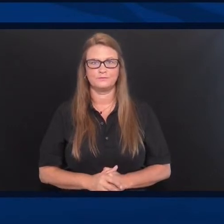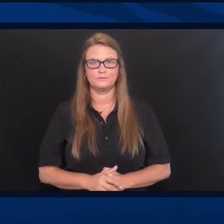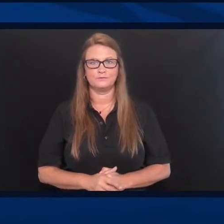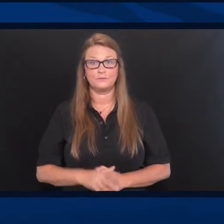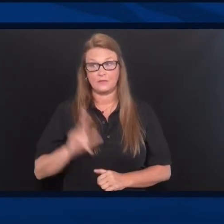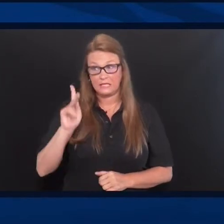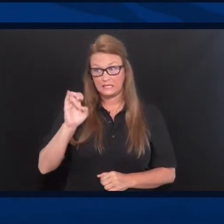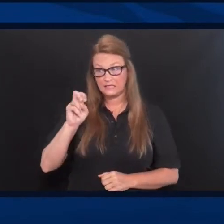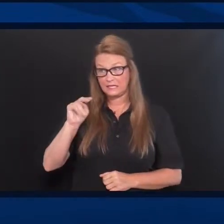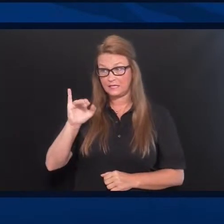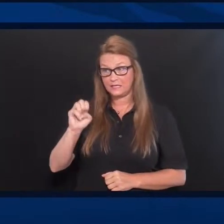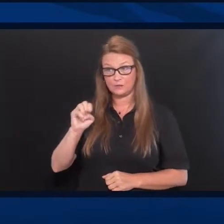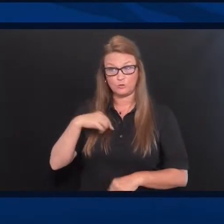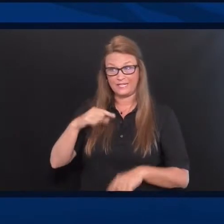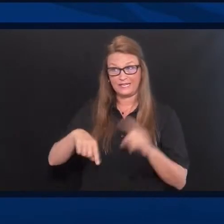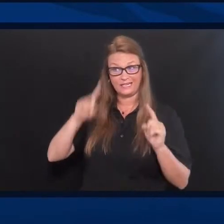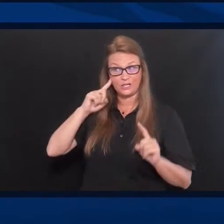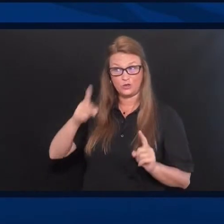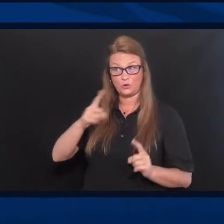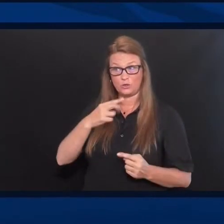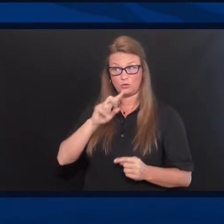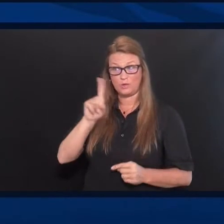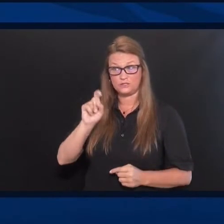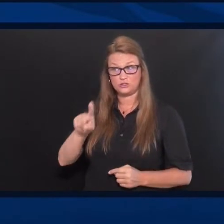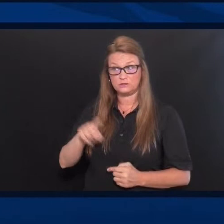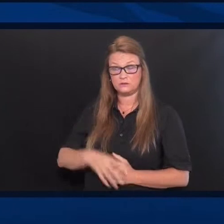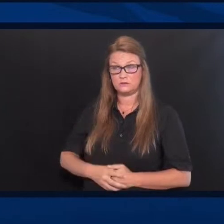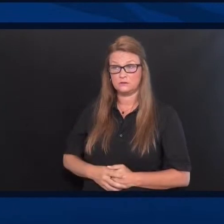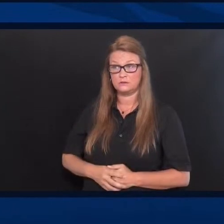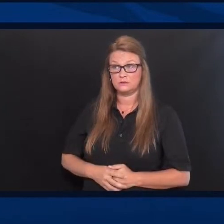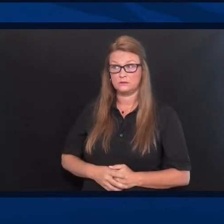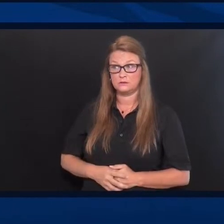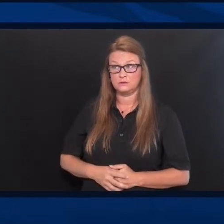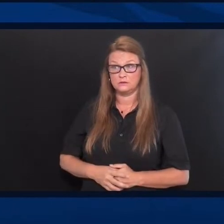Kenny, are you there? Your mic is muted.